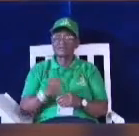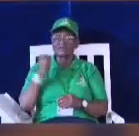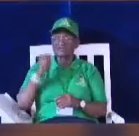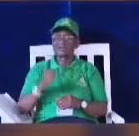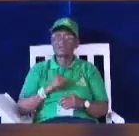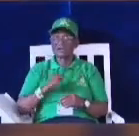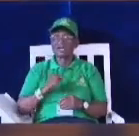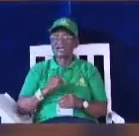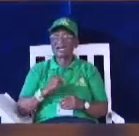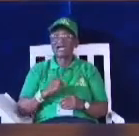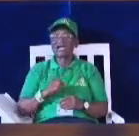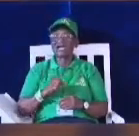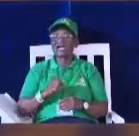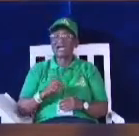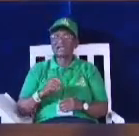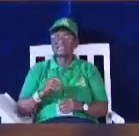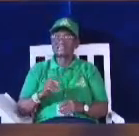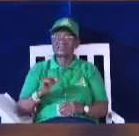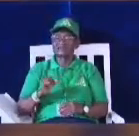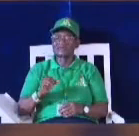I disallow